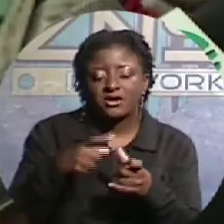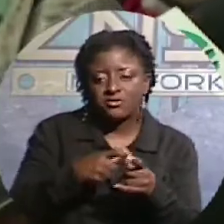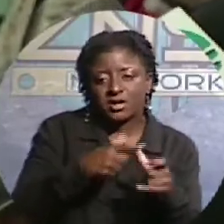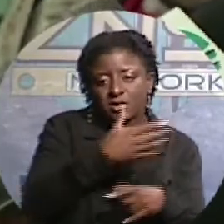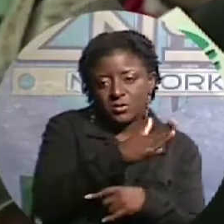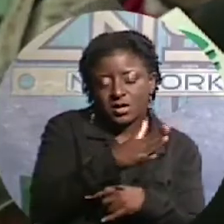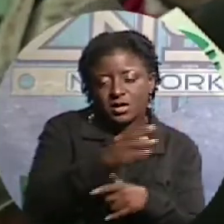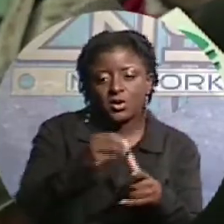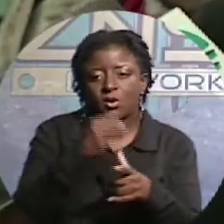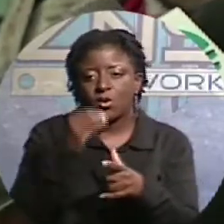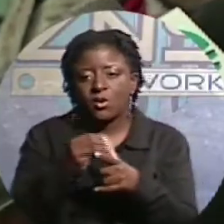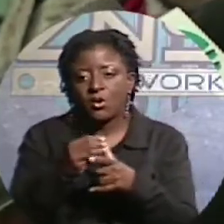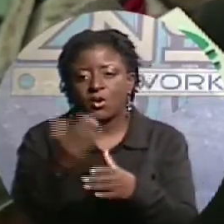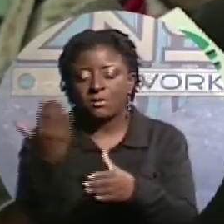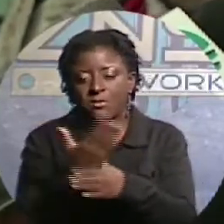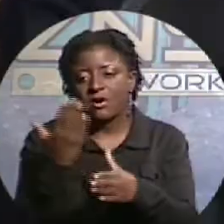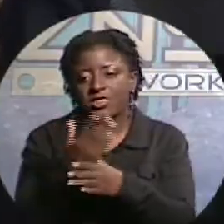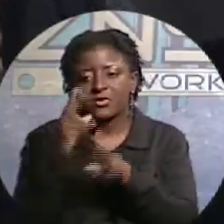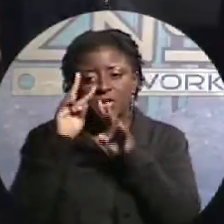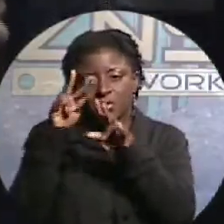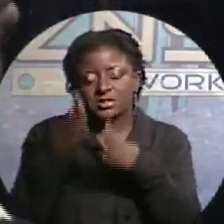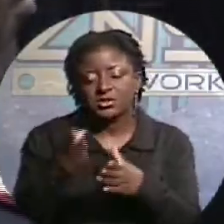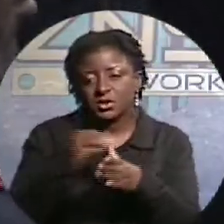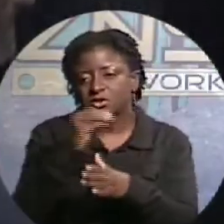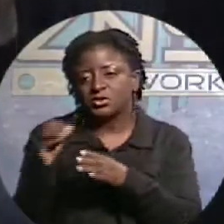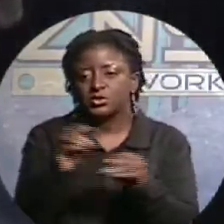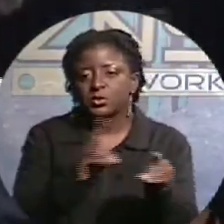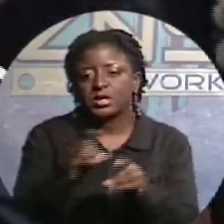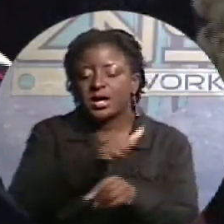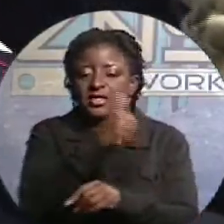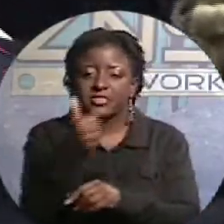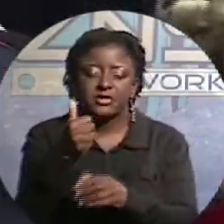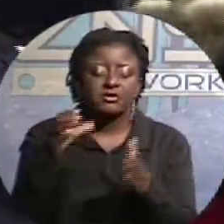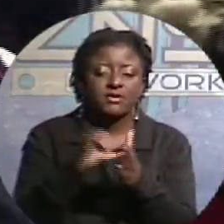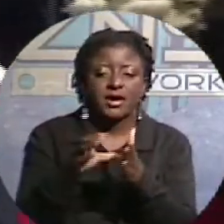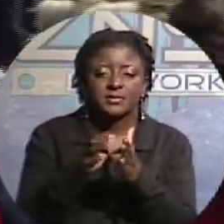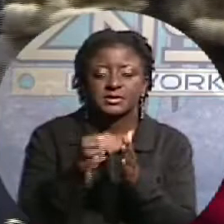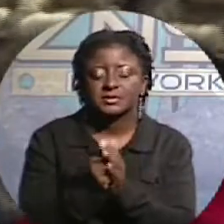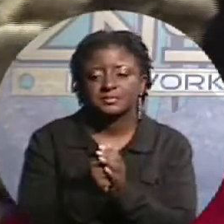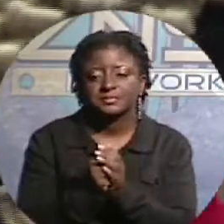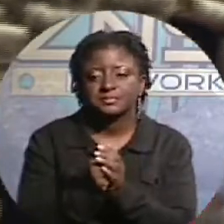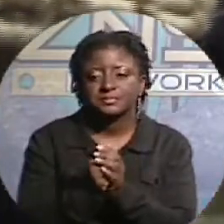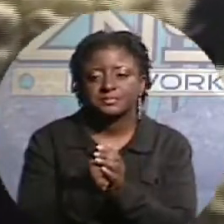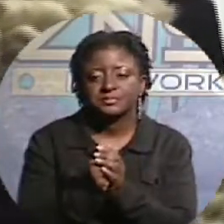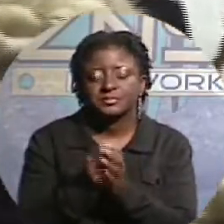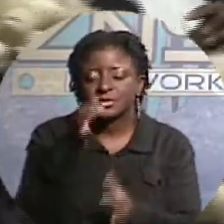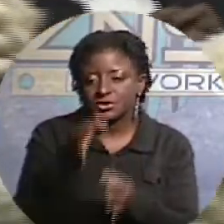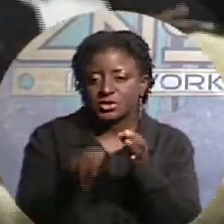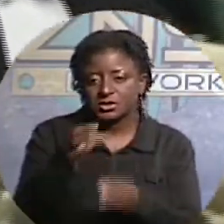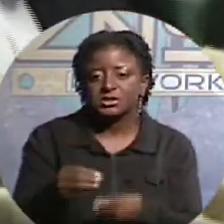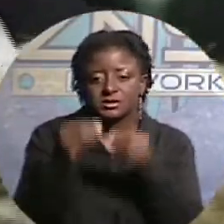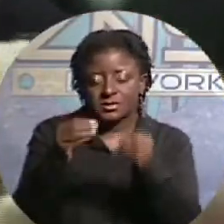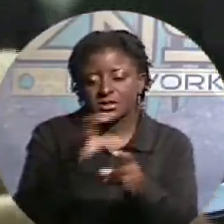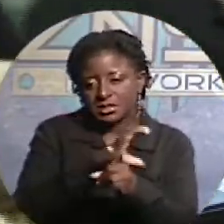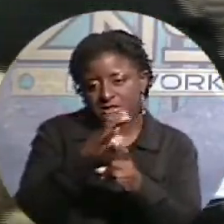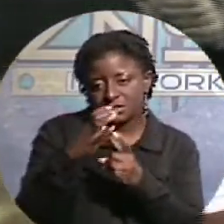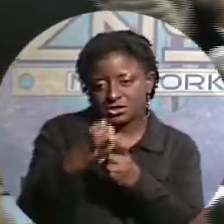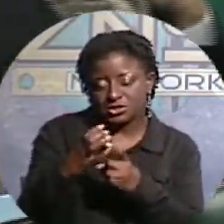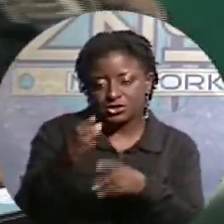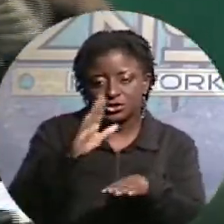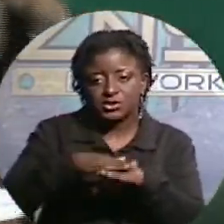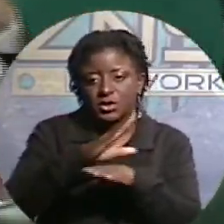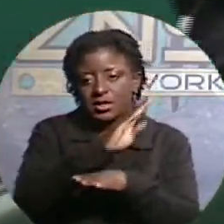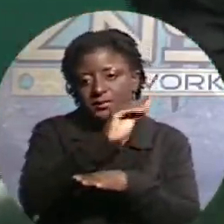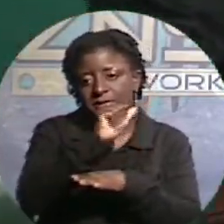witnesses, or committing other crimes. He indicated that judges also impose conditions when bail is granted, and if